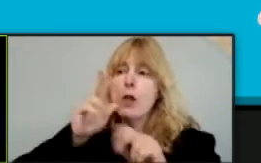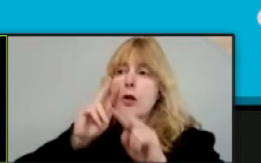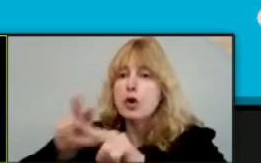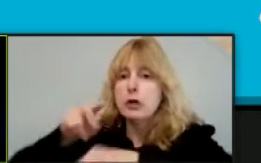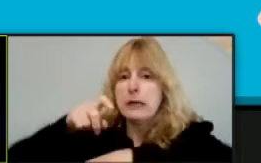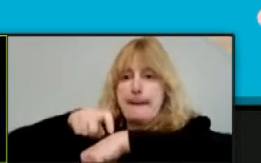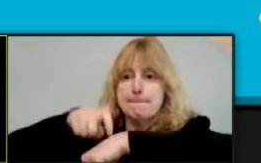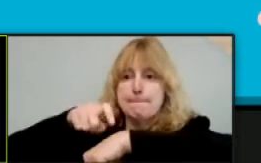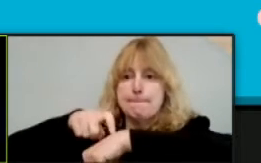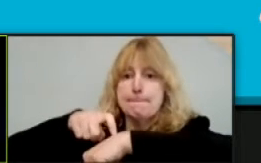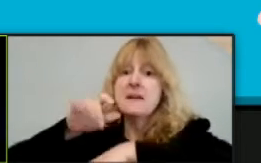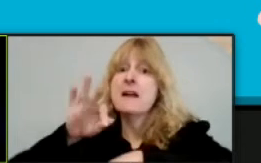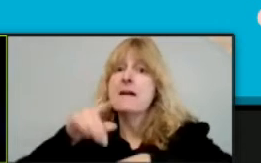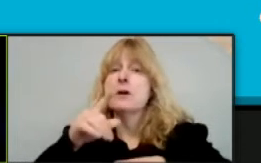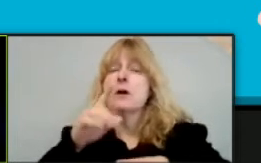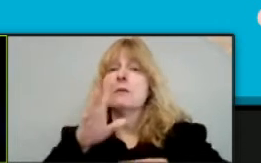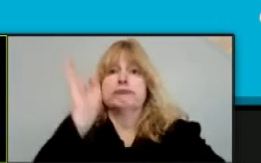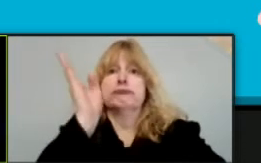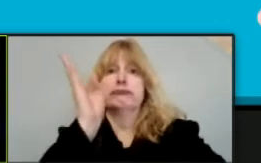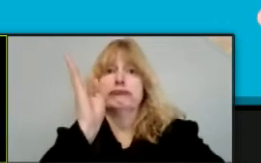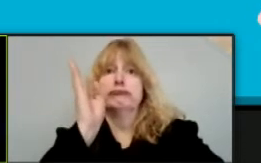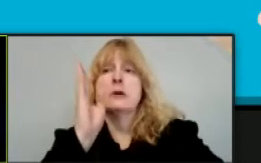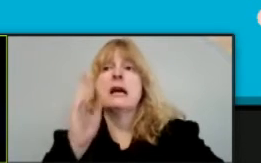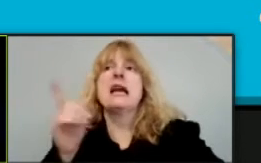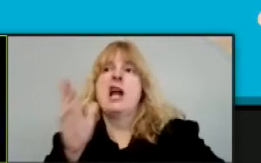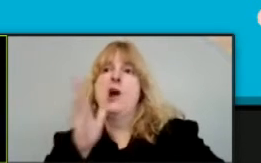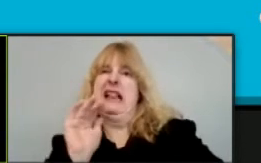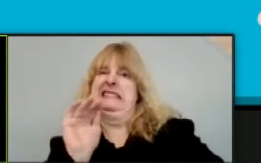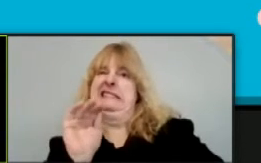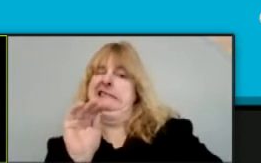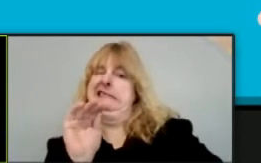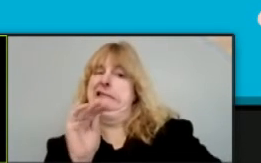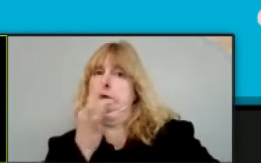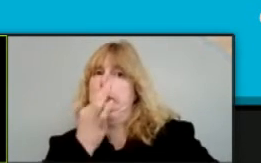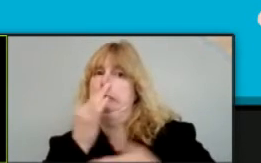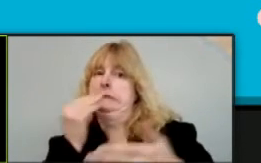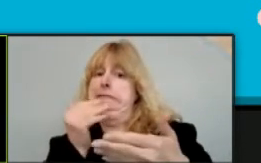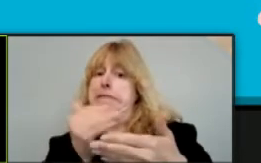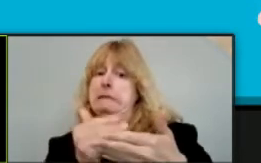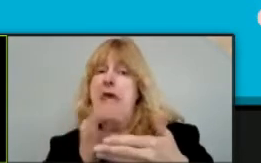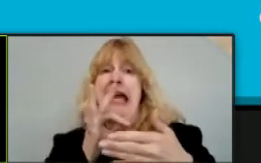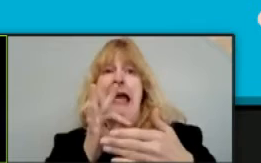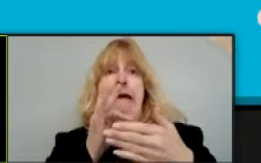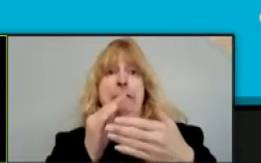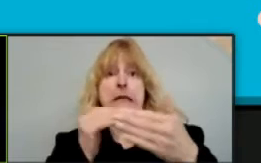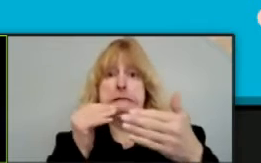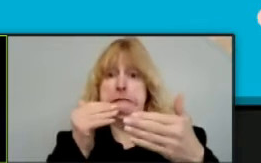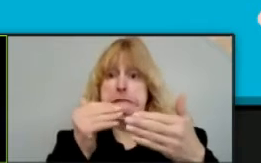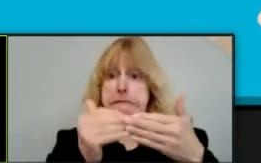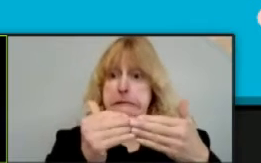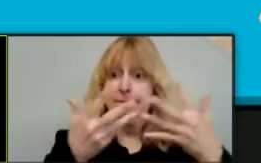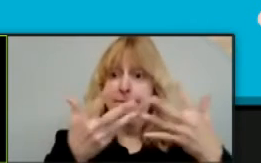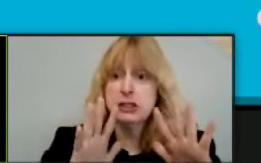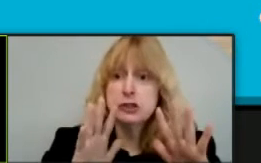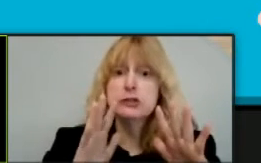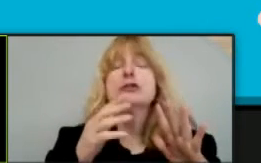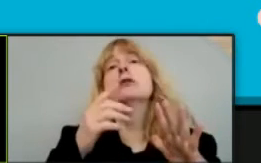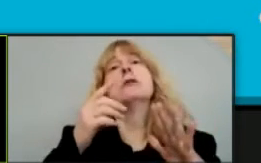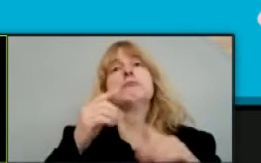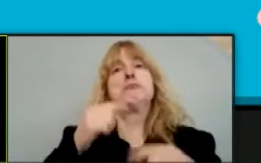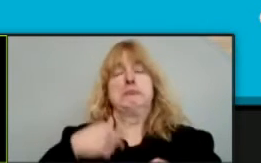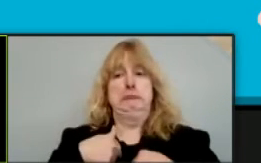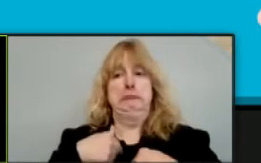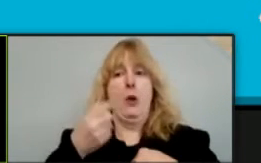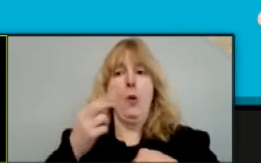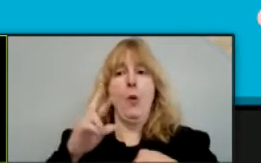over your time, Jametta or I will come onto the screen and gently remind you to wrap it up. And it is always